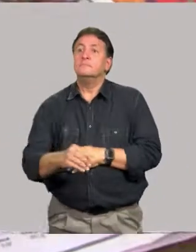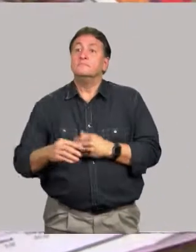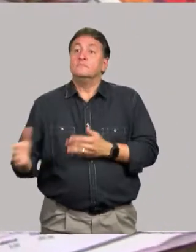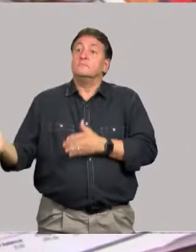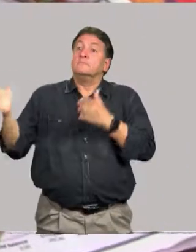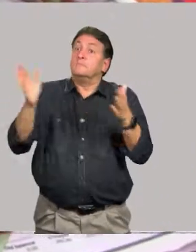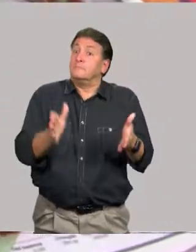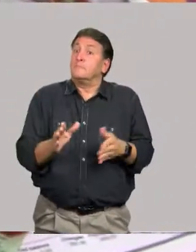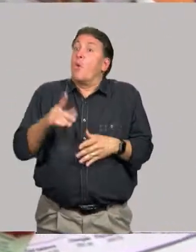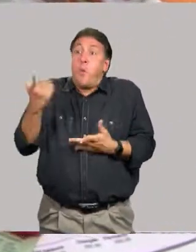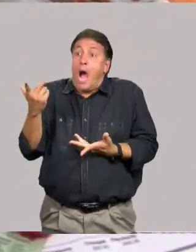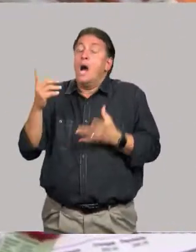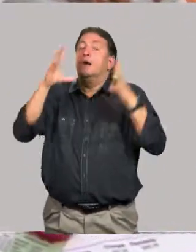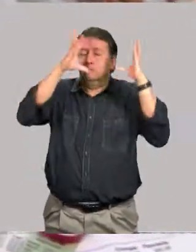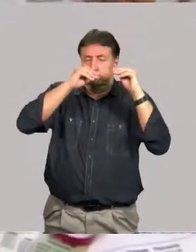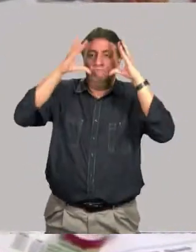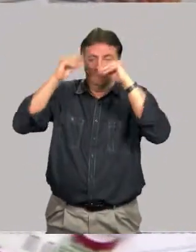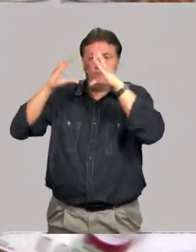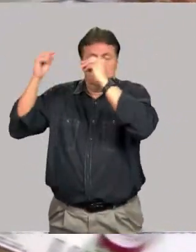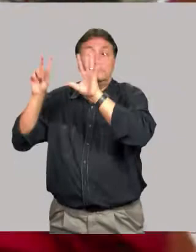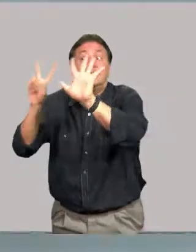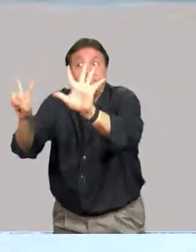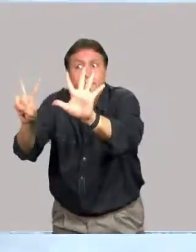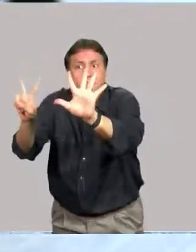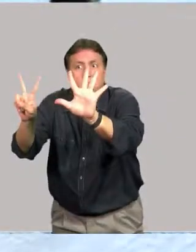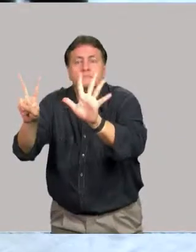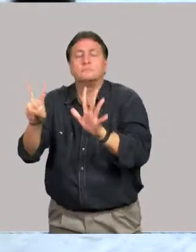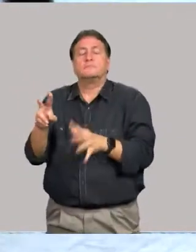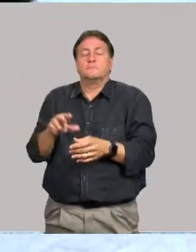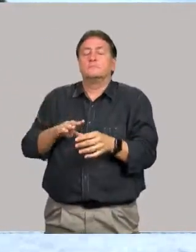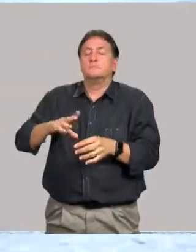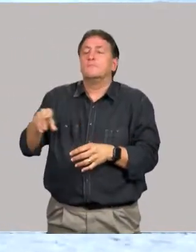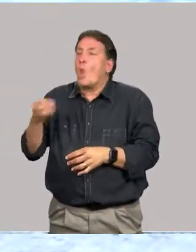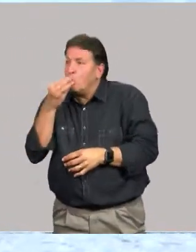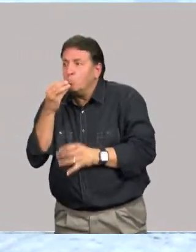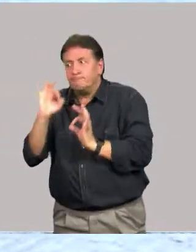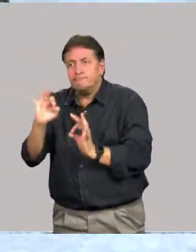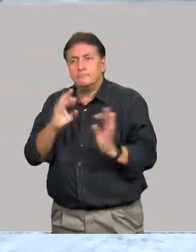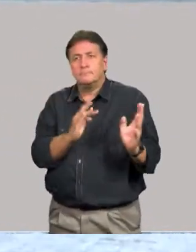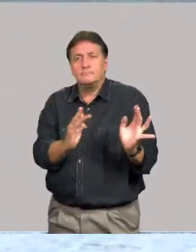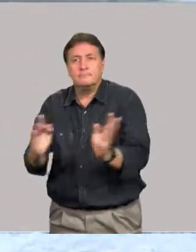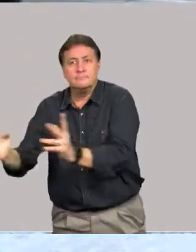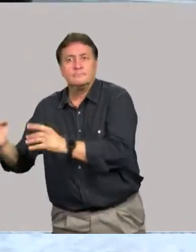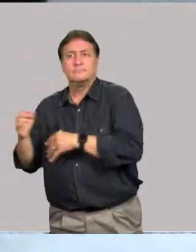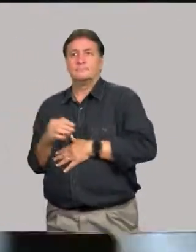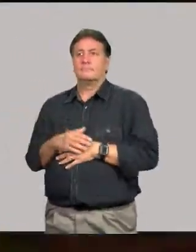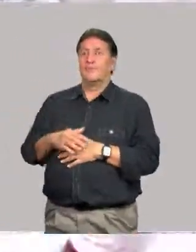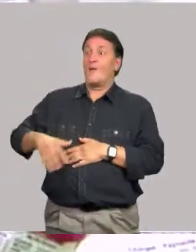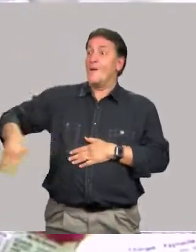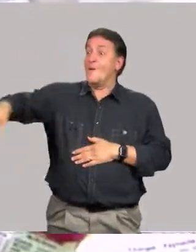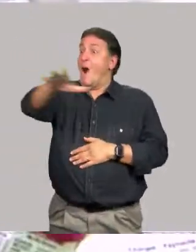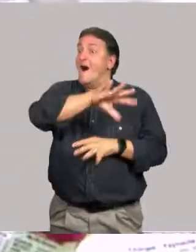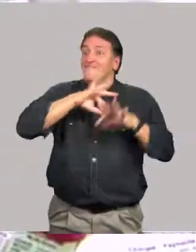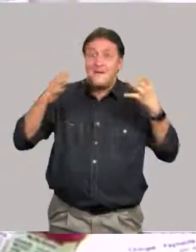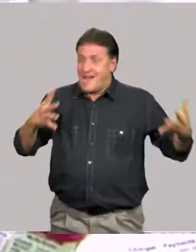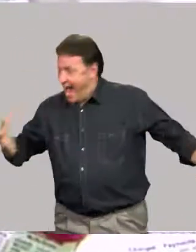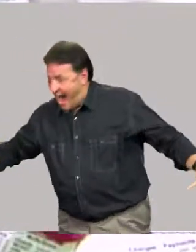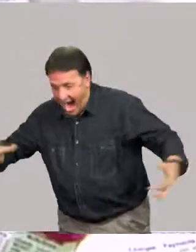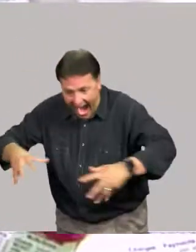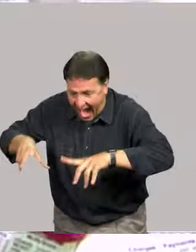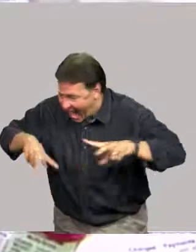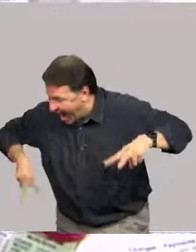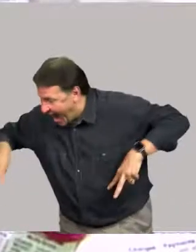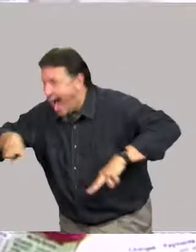your pet as well as an immunization record in the event your pet needs to be admitted into a shelter. These supplies should last